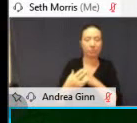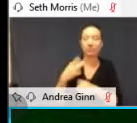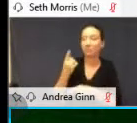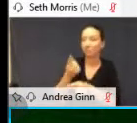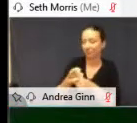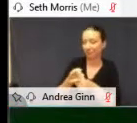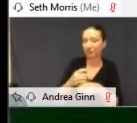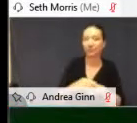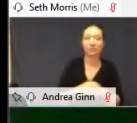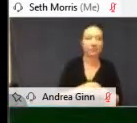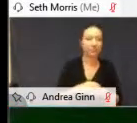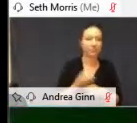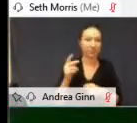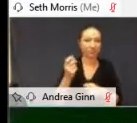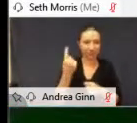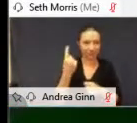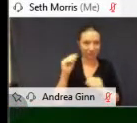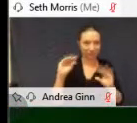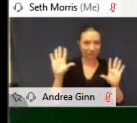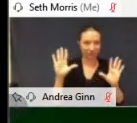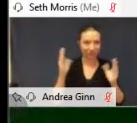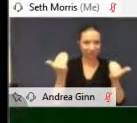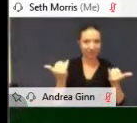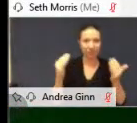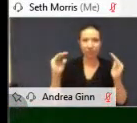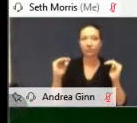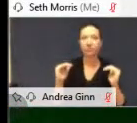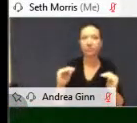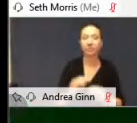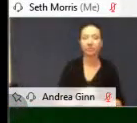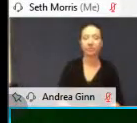Okay, next slide.